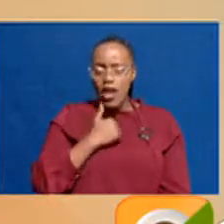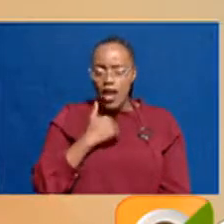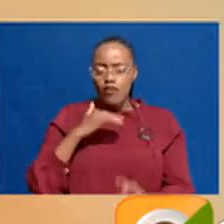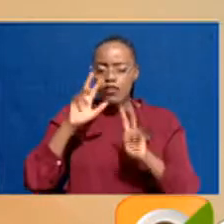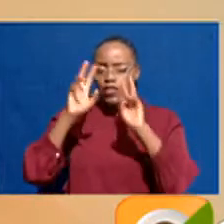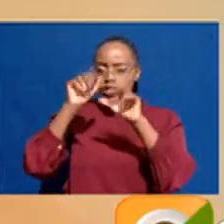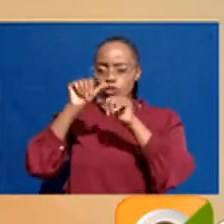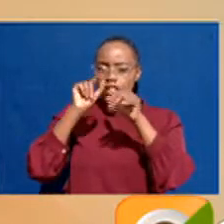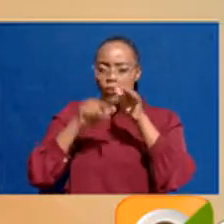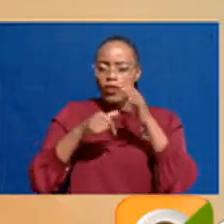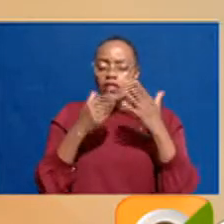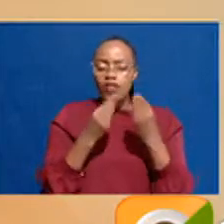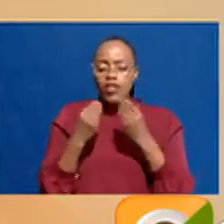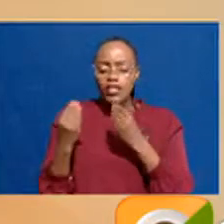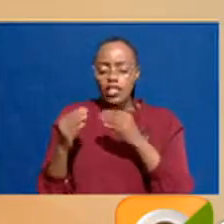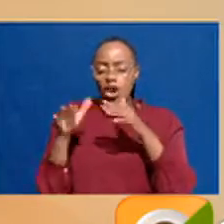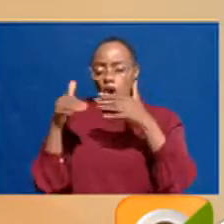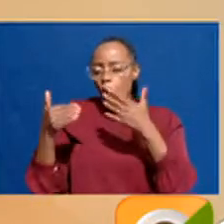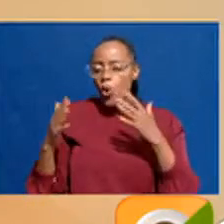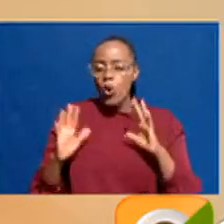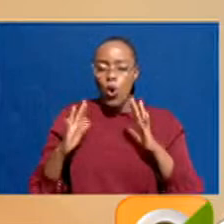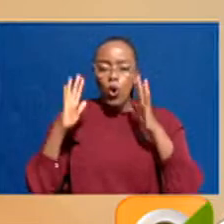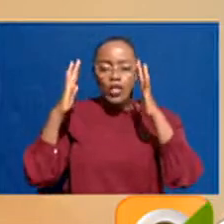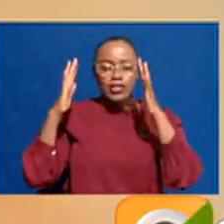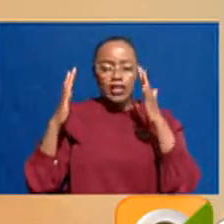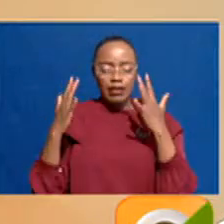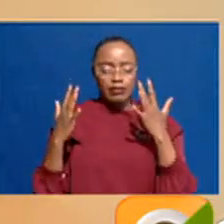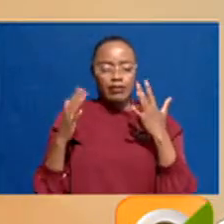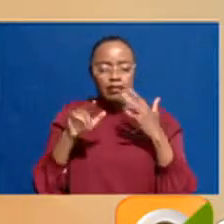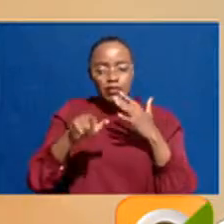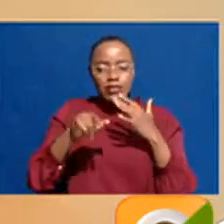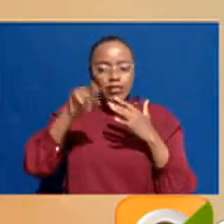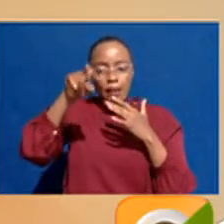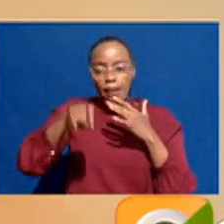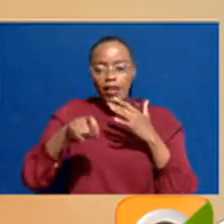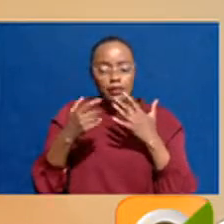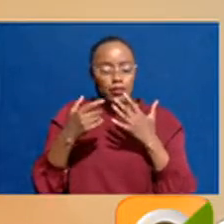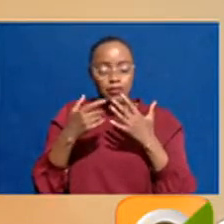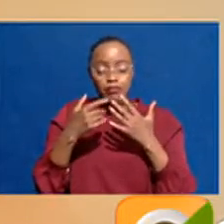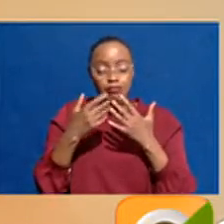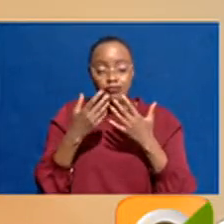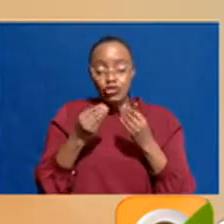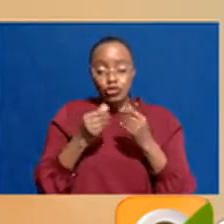of easy time or holidaying. So that may not necessarily be solved.